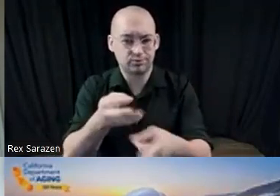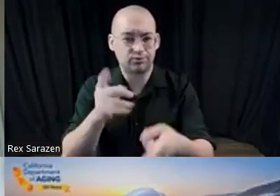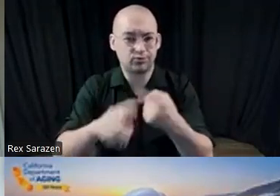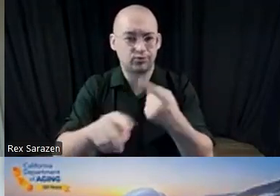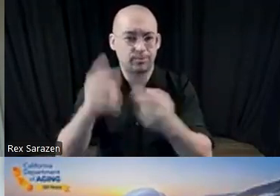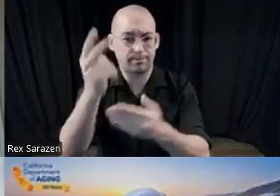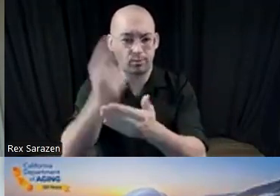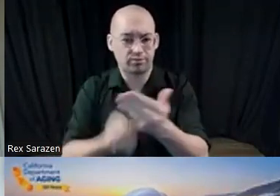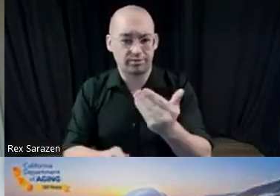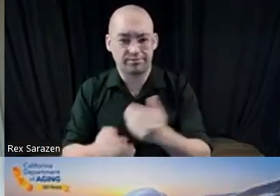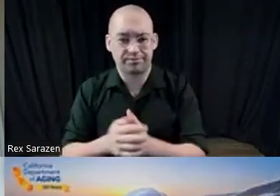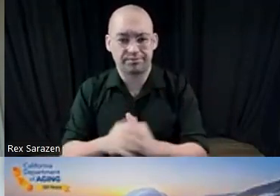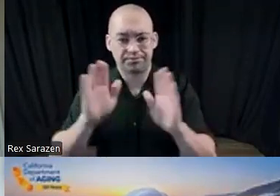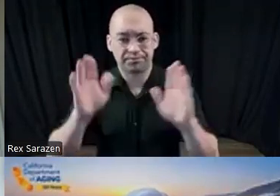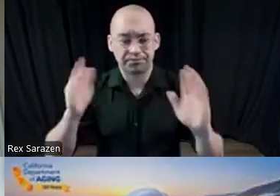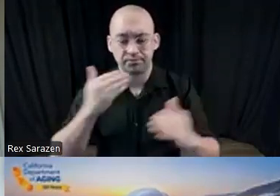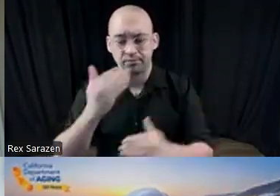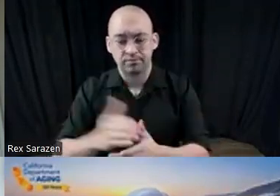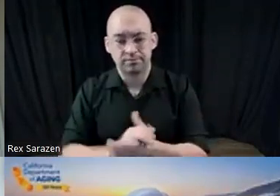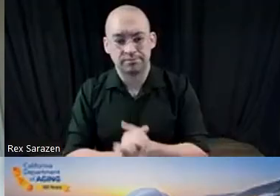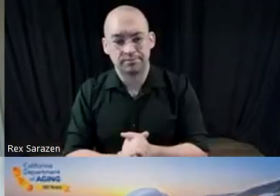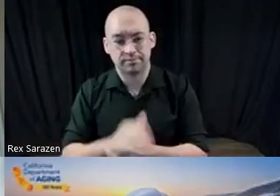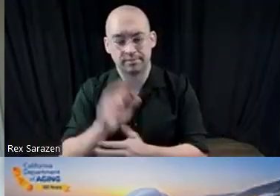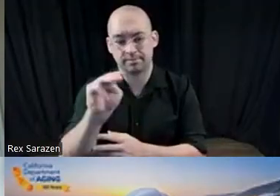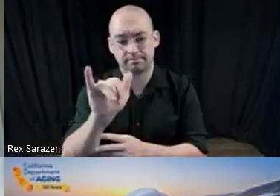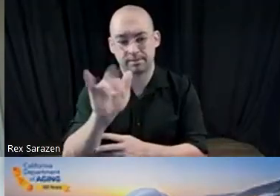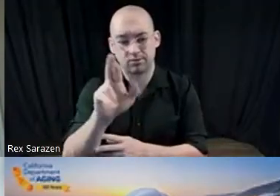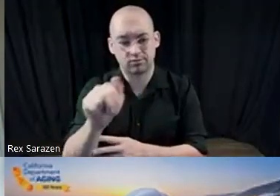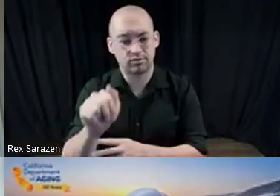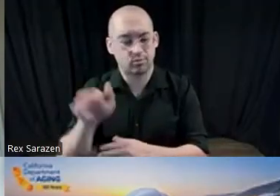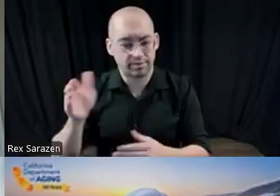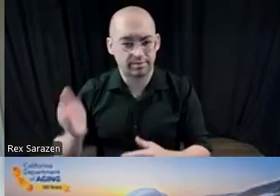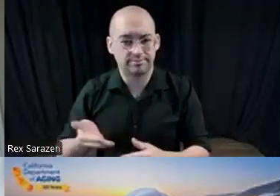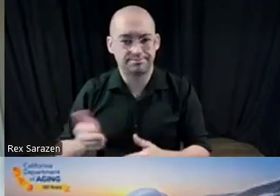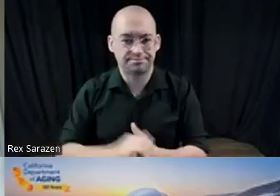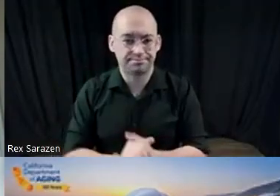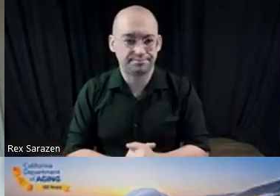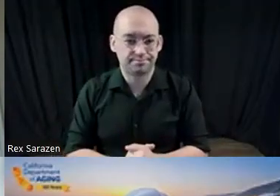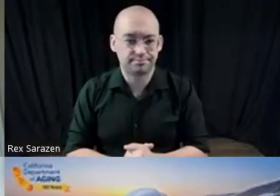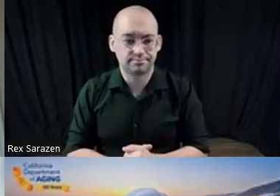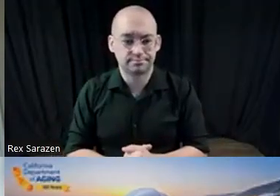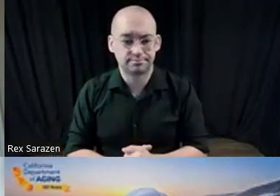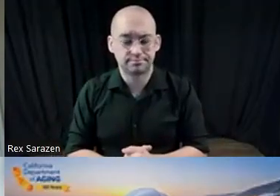wonderful. Thank you. Myra, welcome.